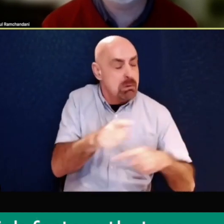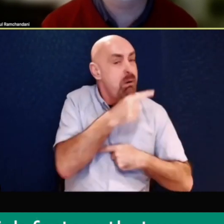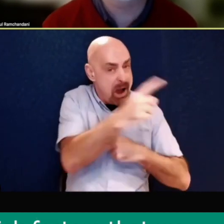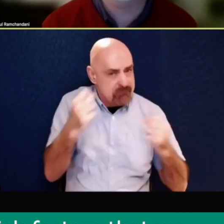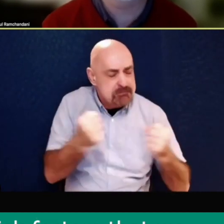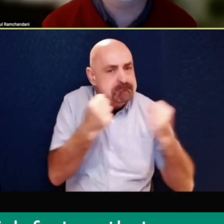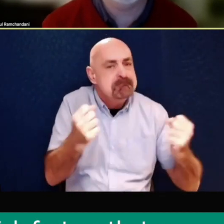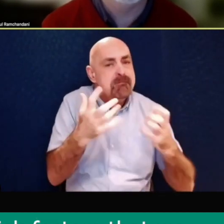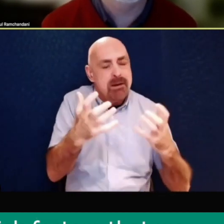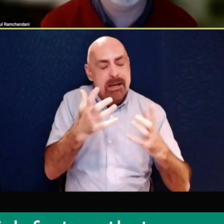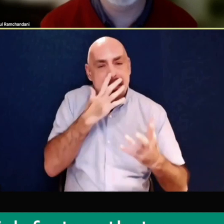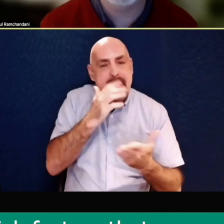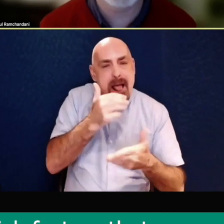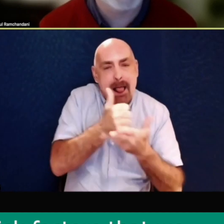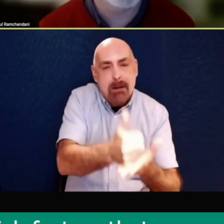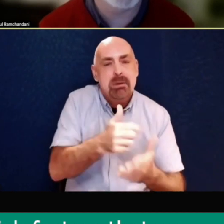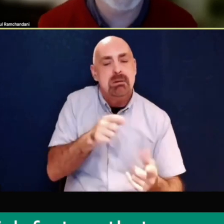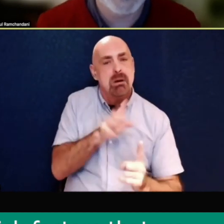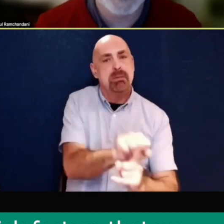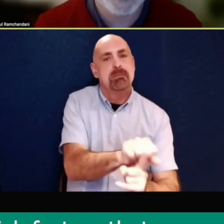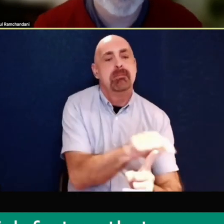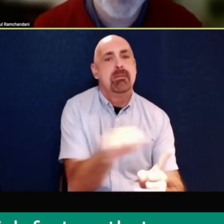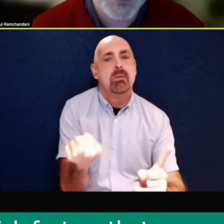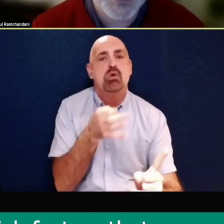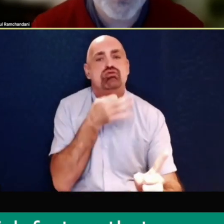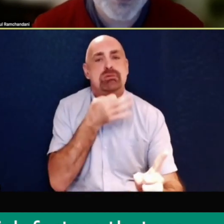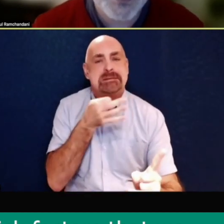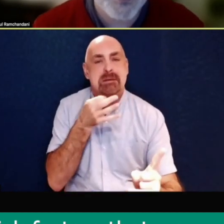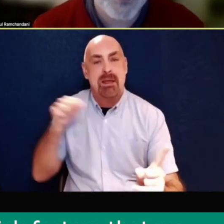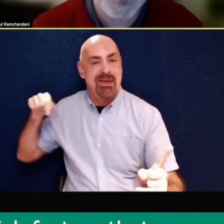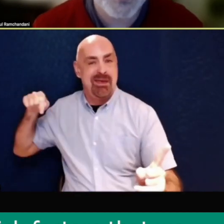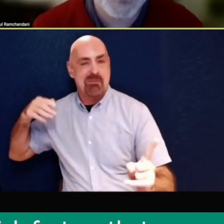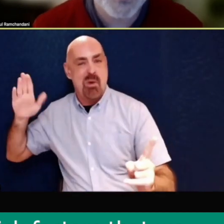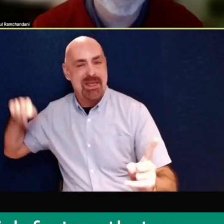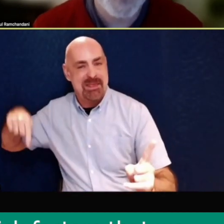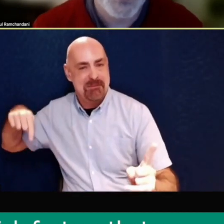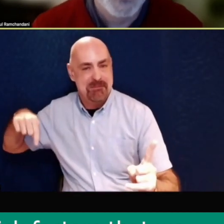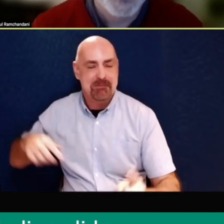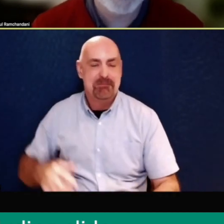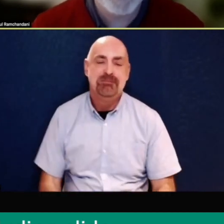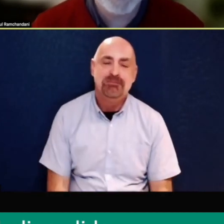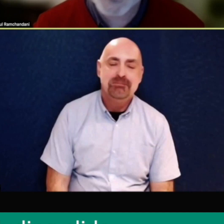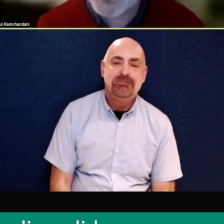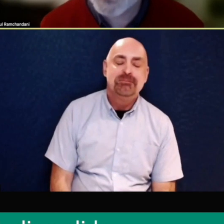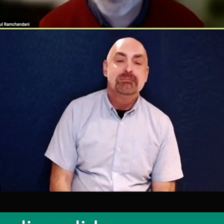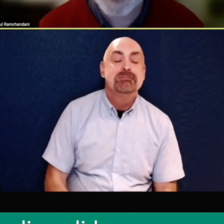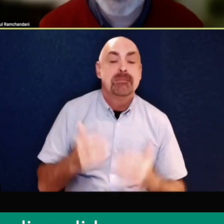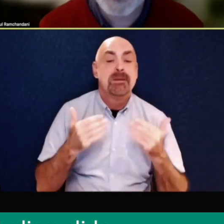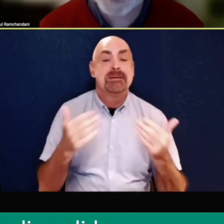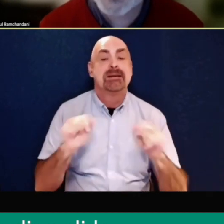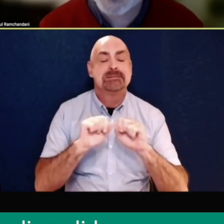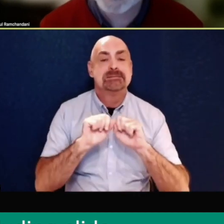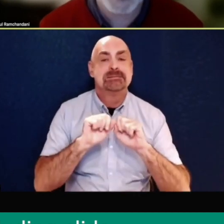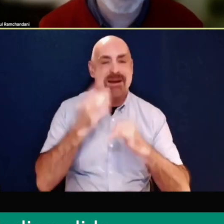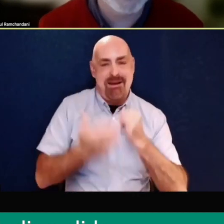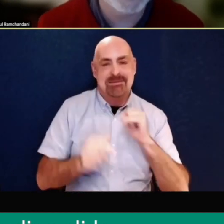these other risk factors that we can't touch so easily as child and adolescent mental health professionals. And if we move on to the